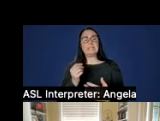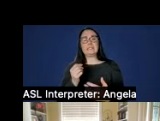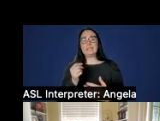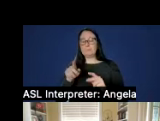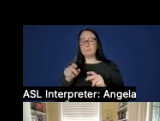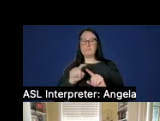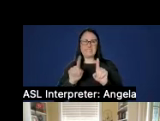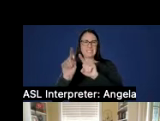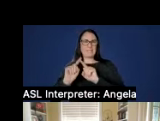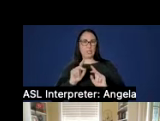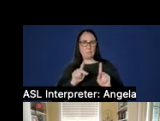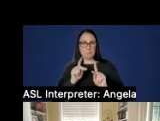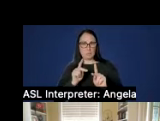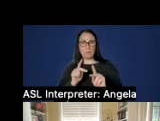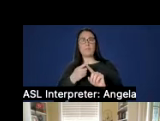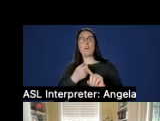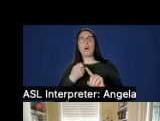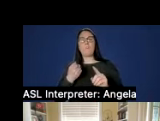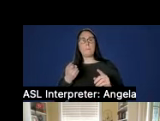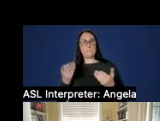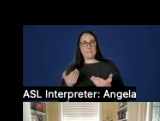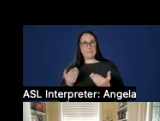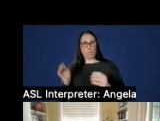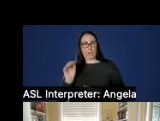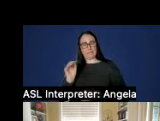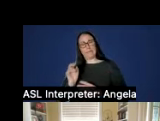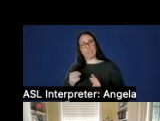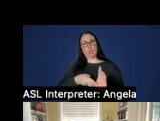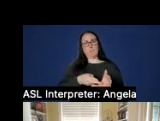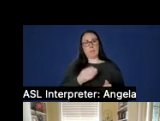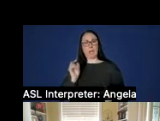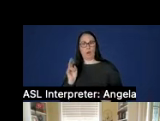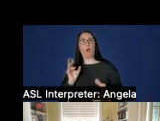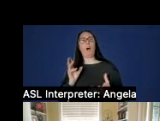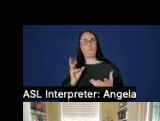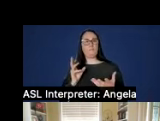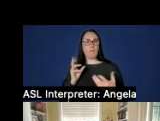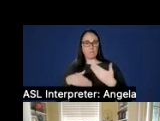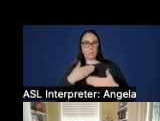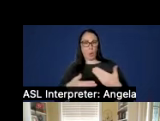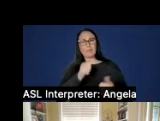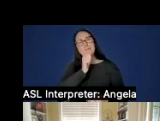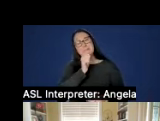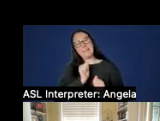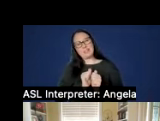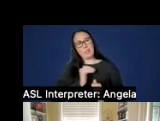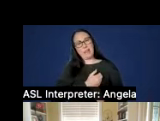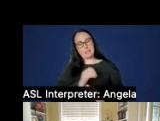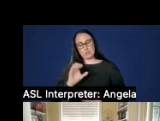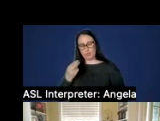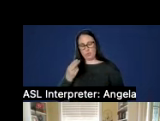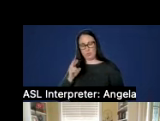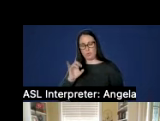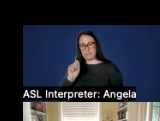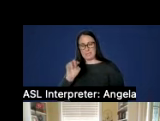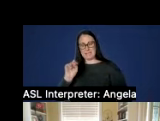as we go. So just be patient with us. Christine leads these usually, and does